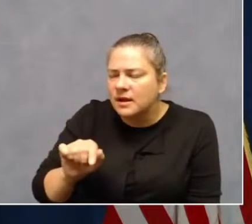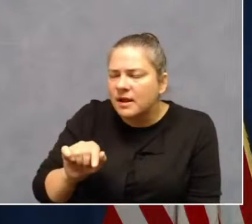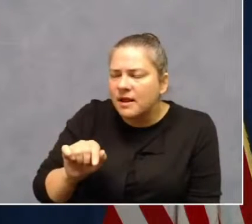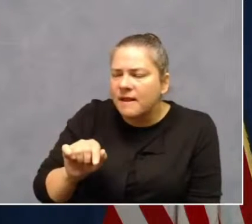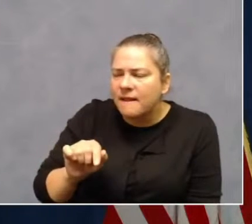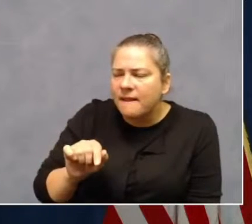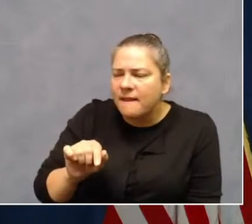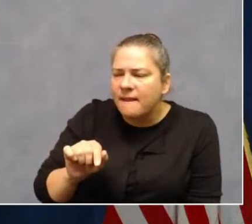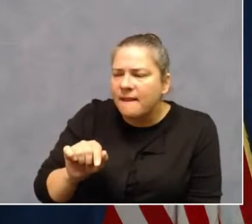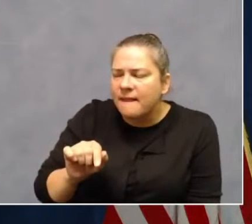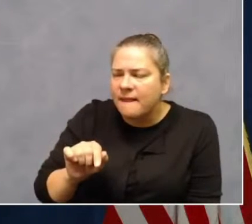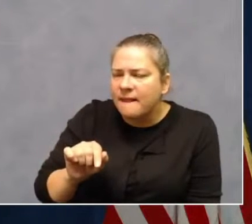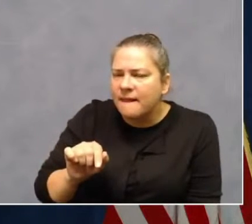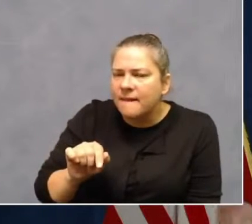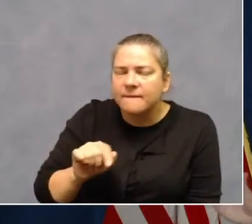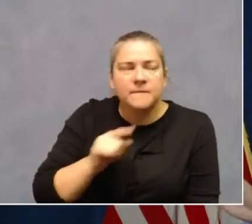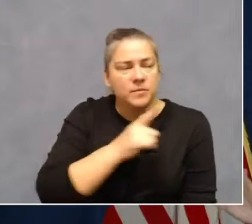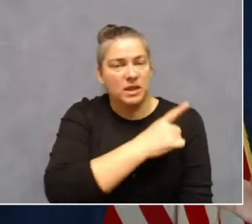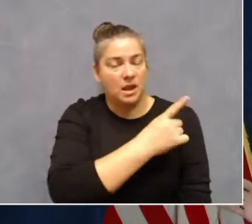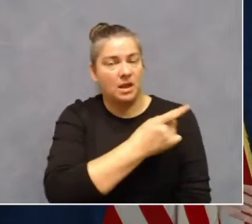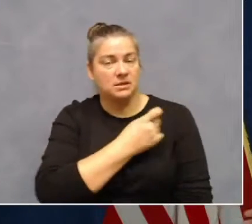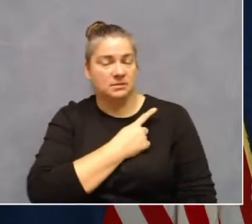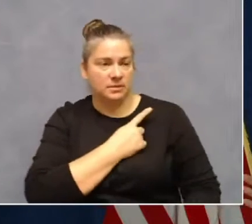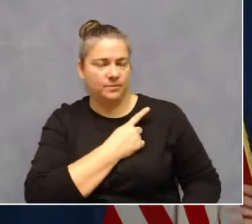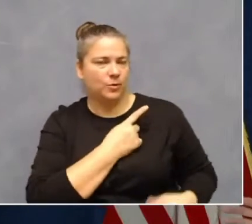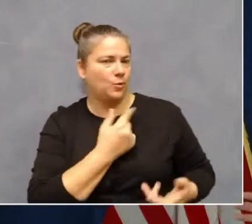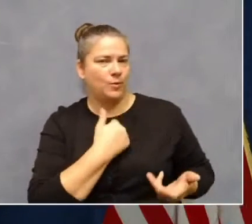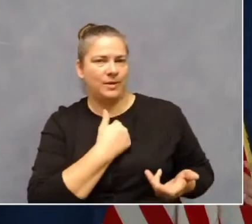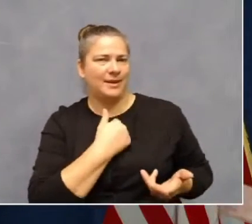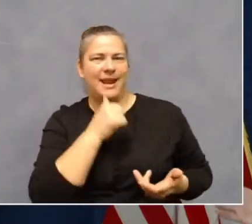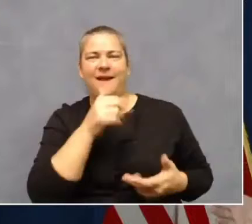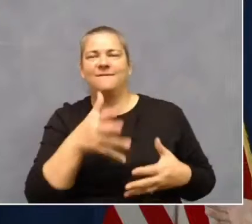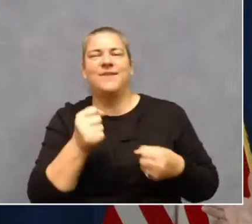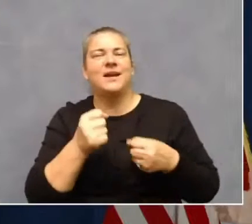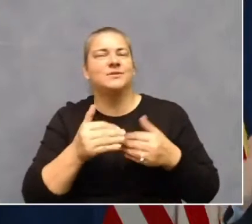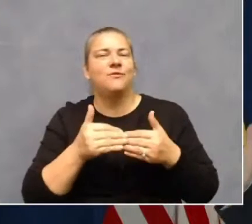where That's a good question. The question is, and we didn't do a fast for today because